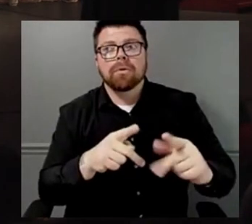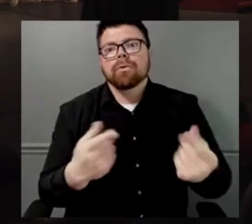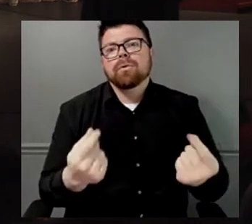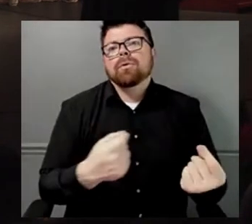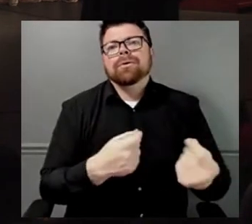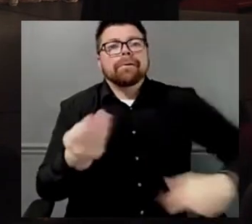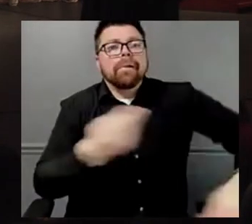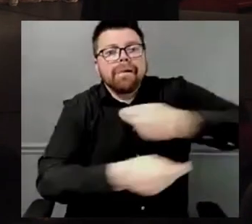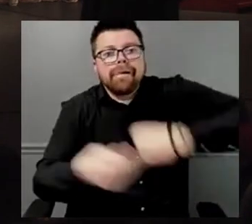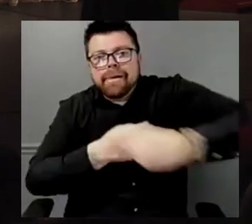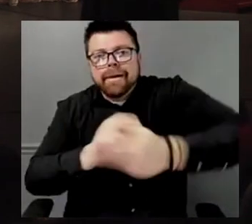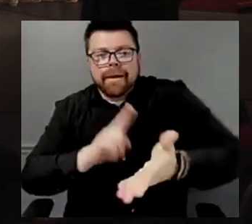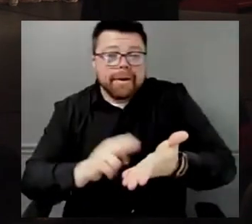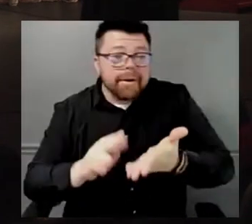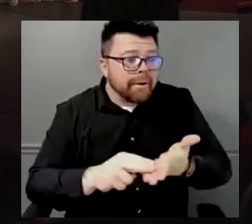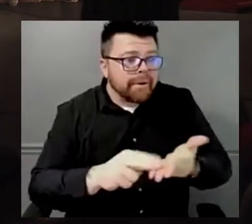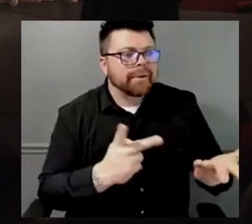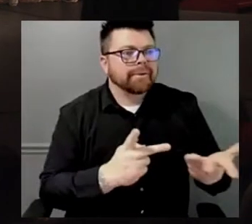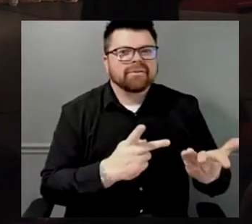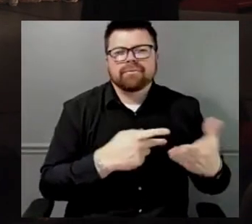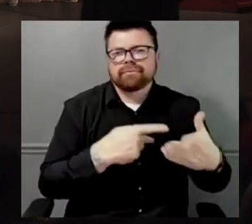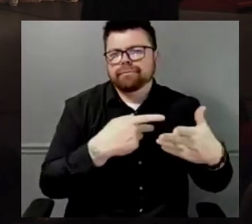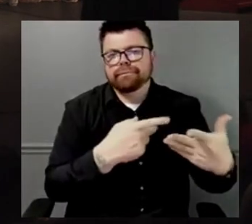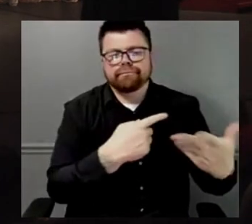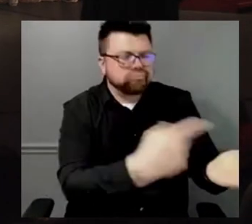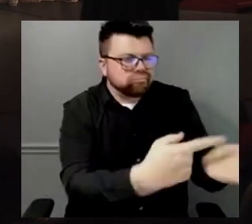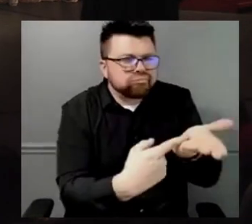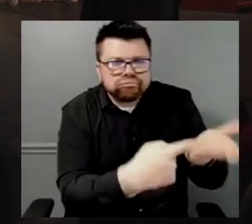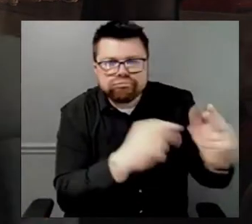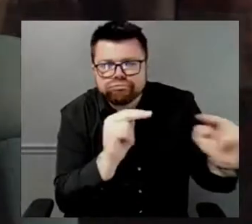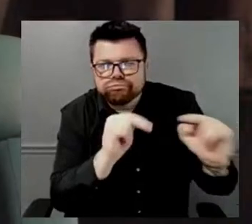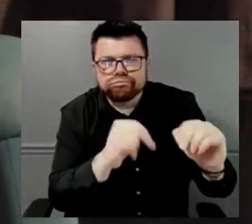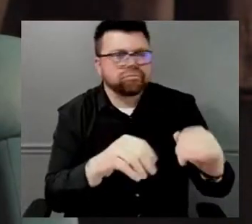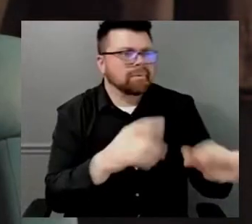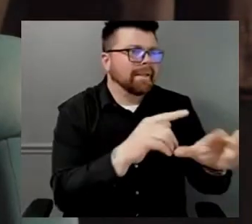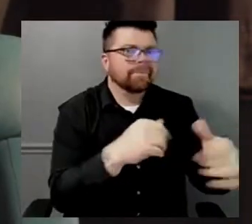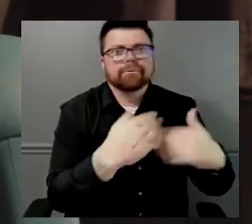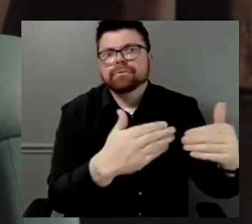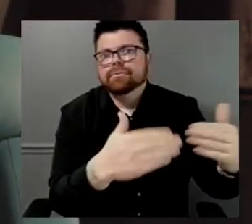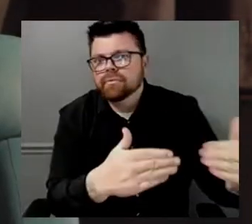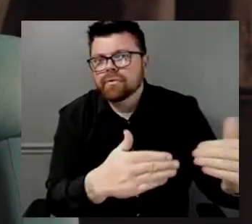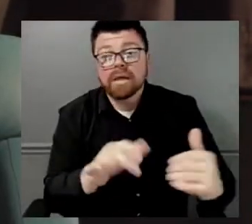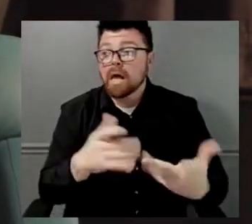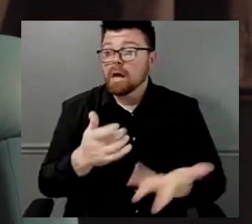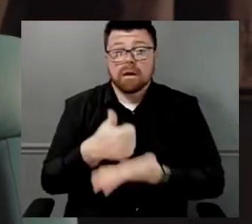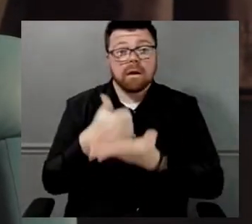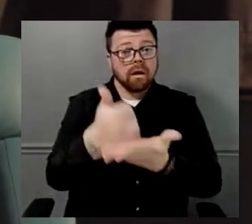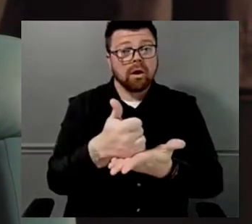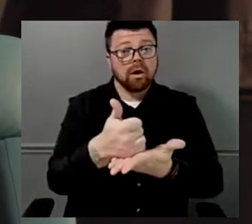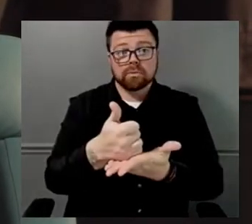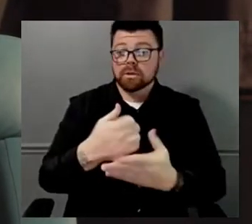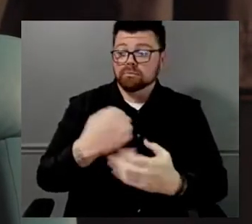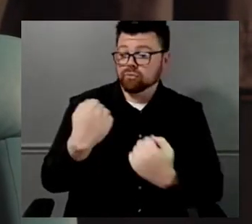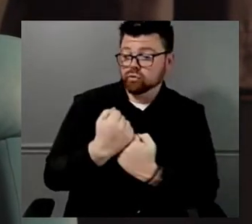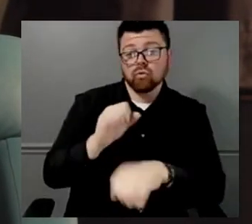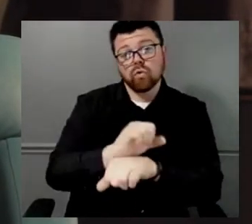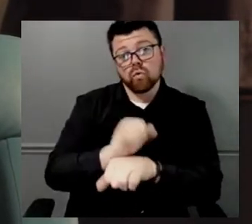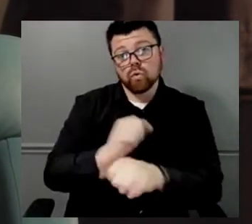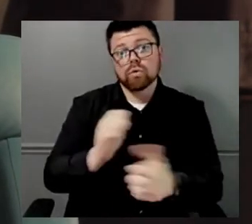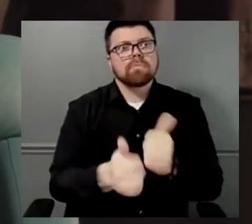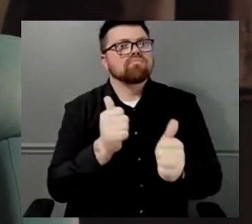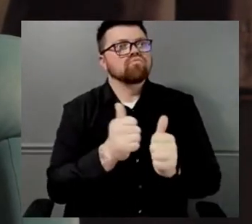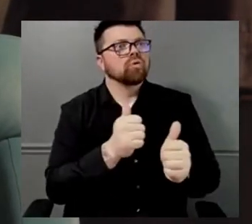back to haggle over language and so forth. And that helps you do your work in the most collegial way possible, right? And so there's an argument there